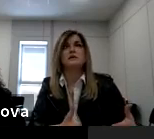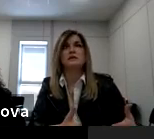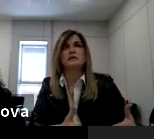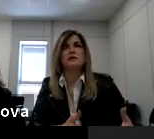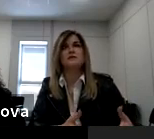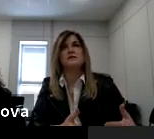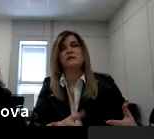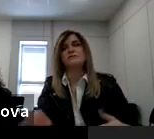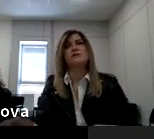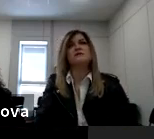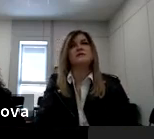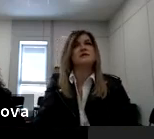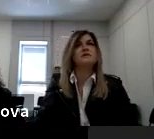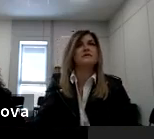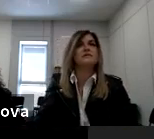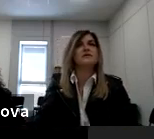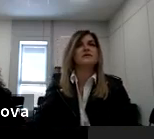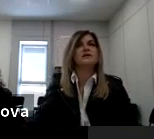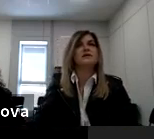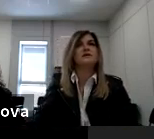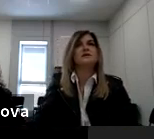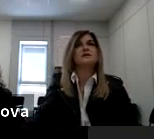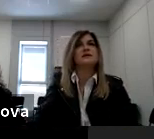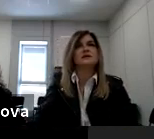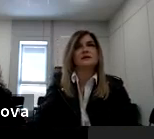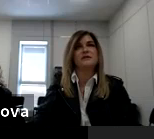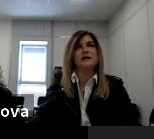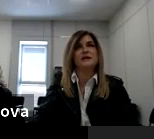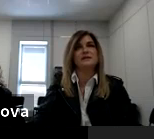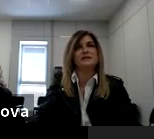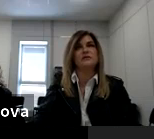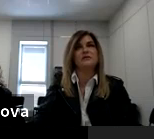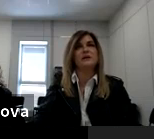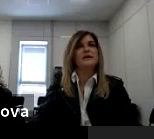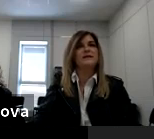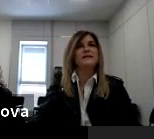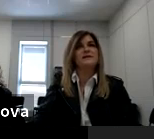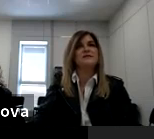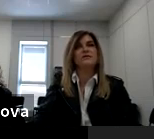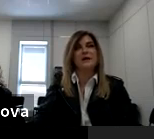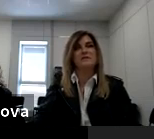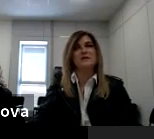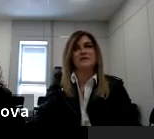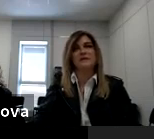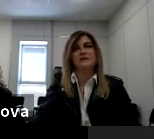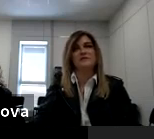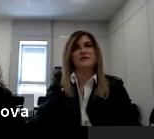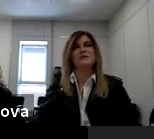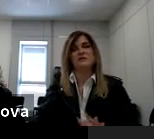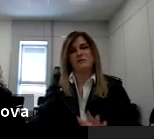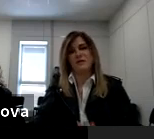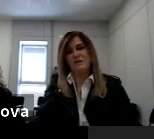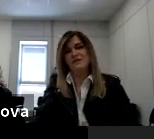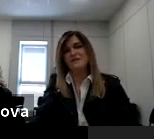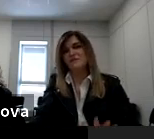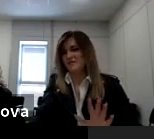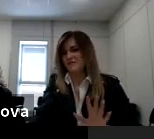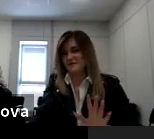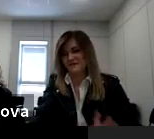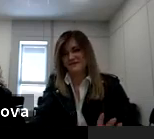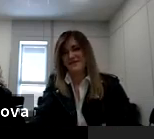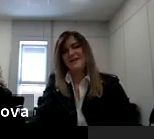the housing itself, as you can see on the picture, it is not airtight at all. It has no IP, the housing, but we made